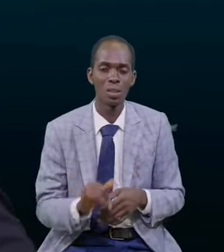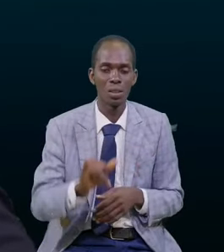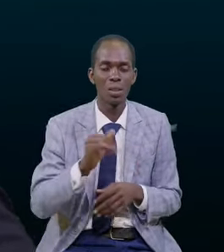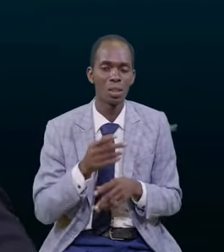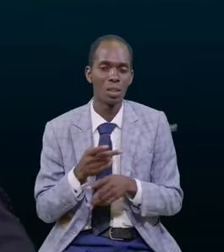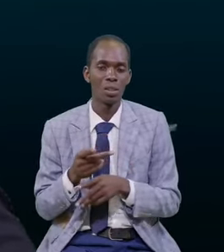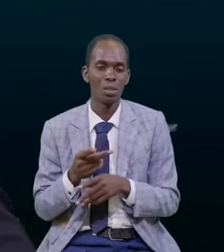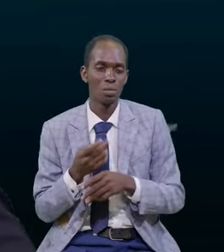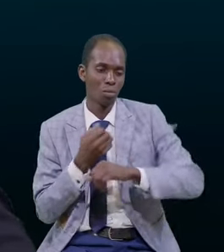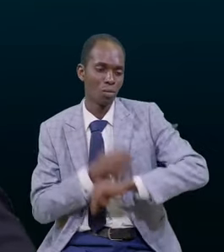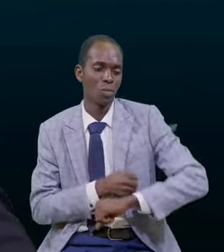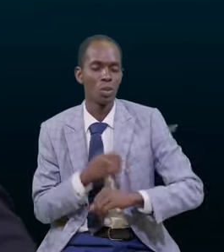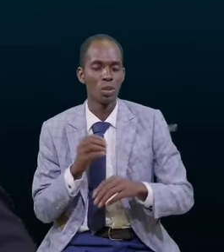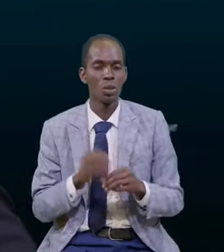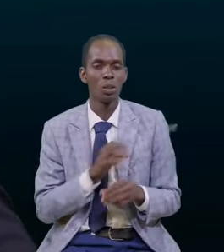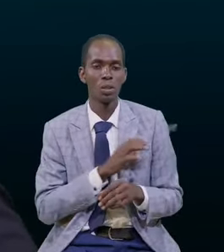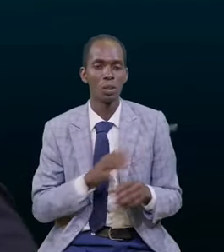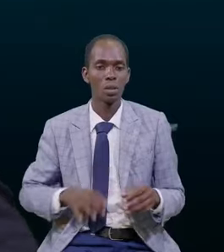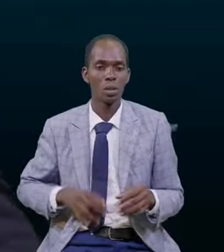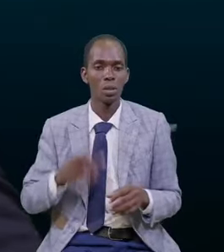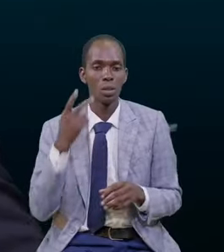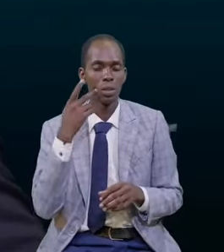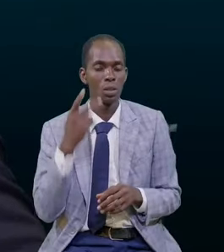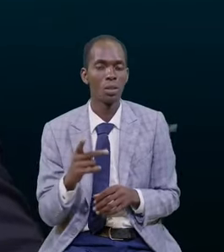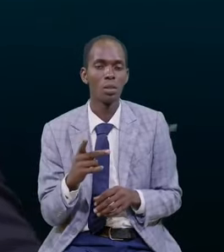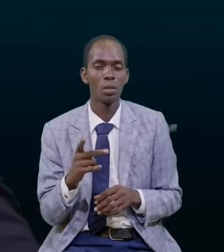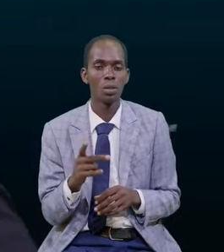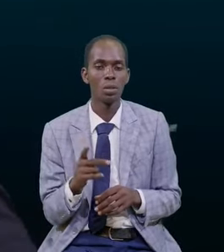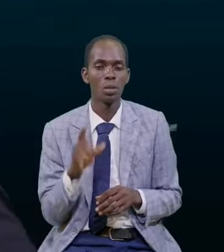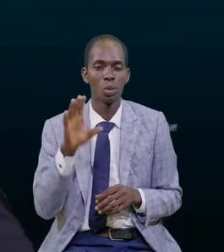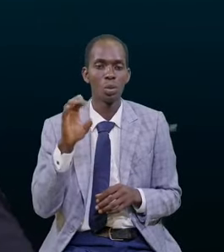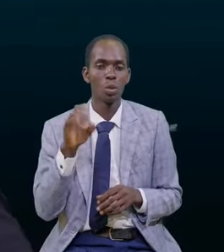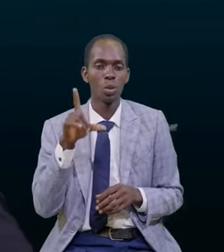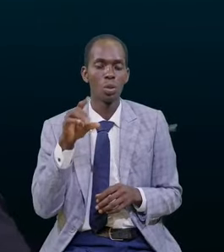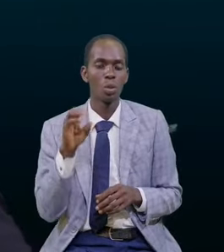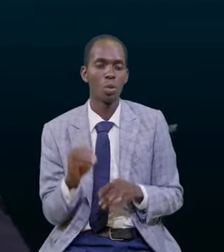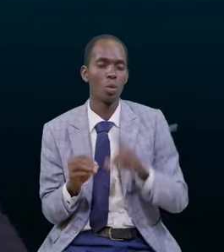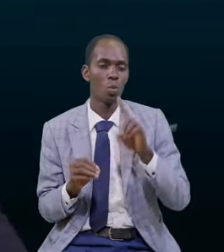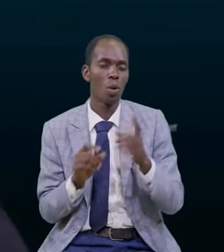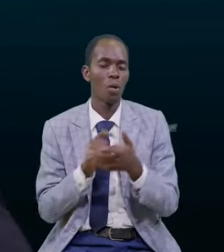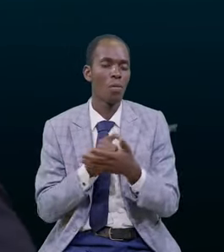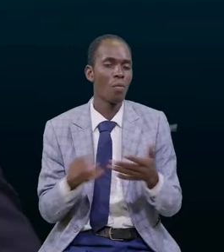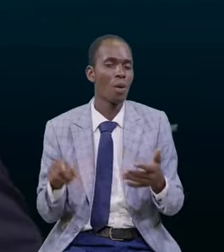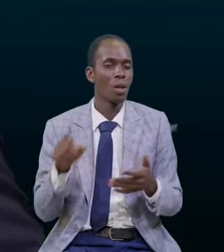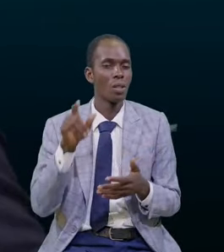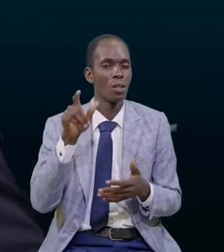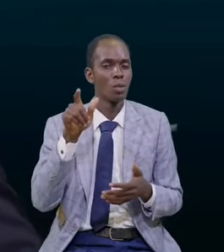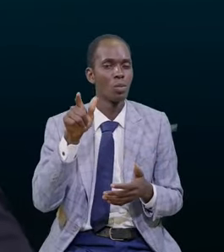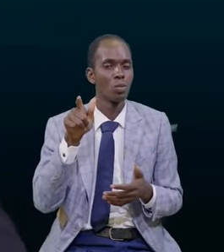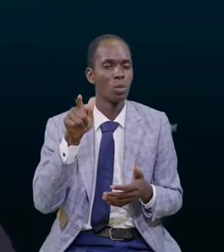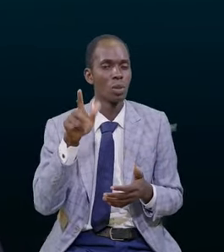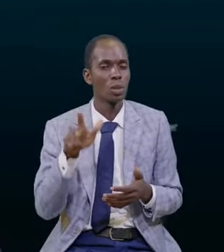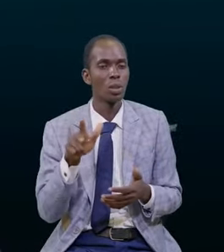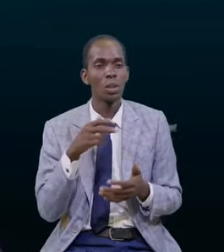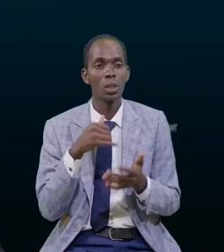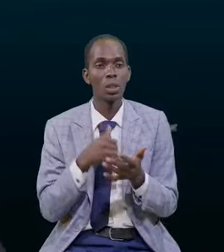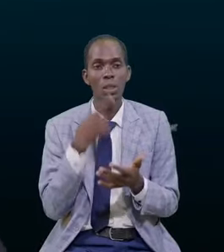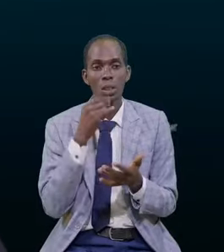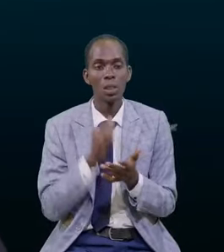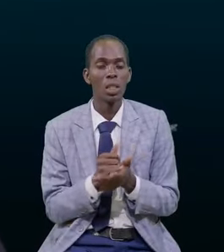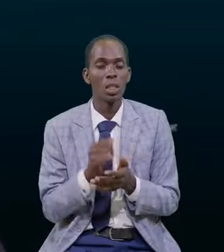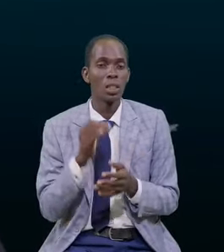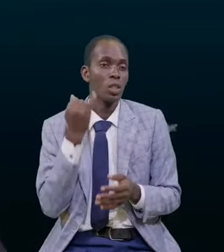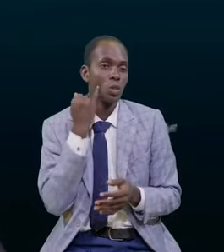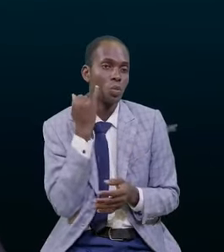Colossians chapter 1 and in verse 23 they were are told if ye continue do you see that again if ye